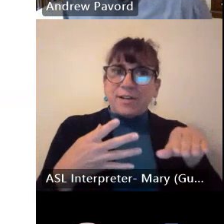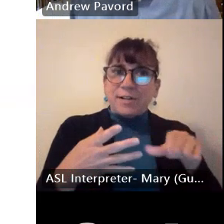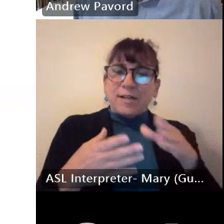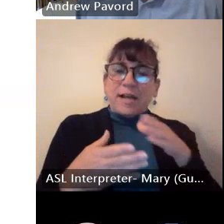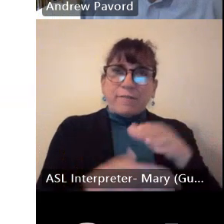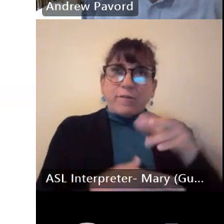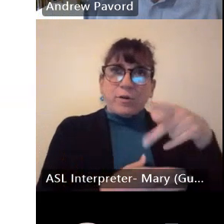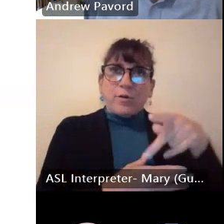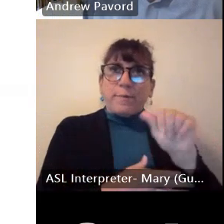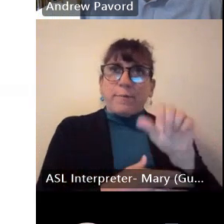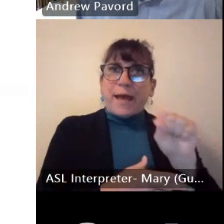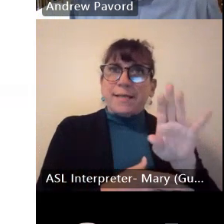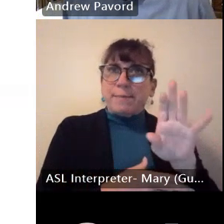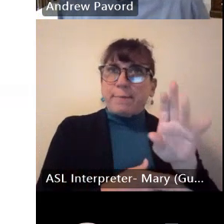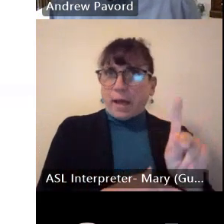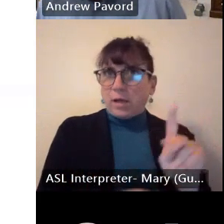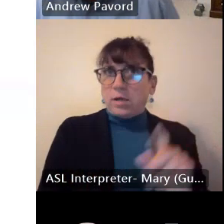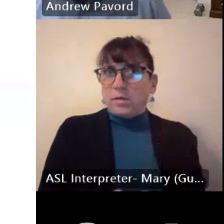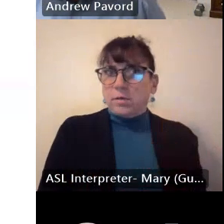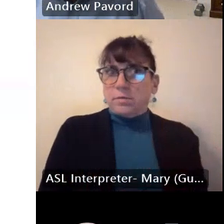passback. So